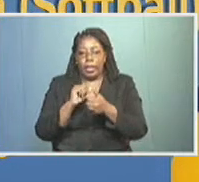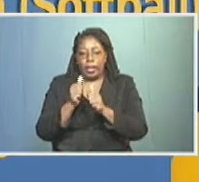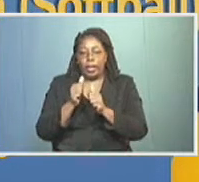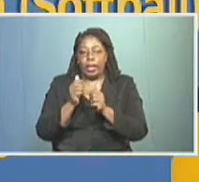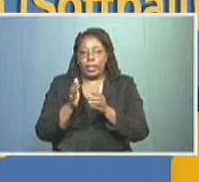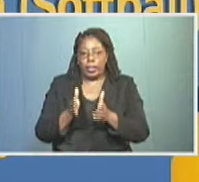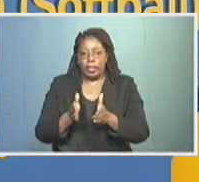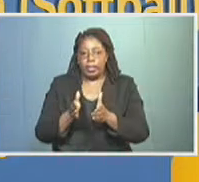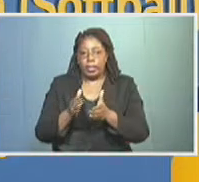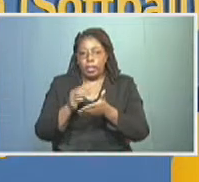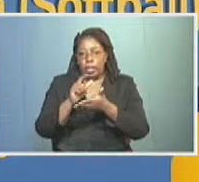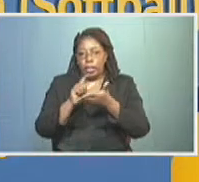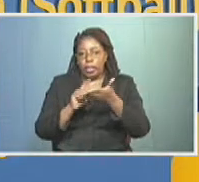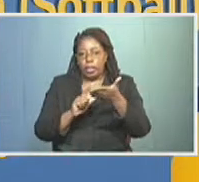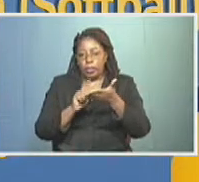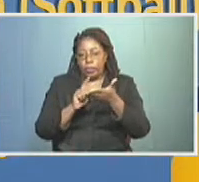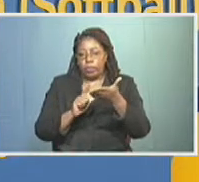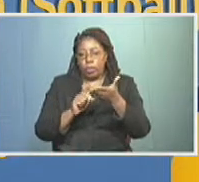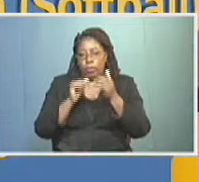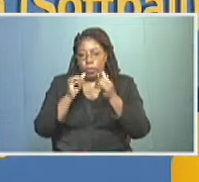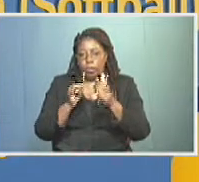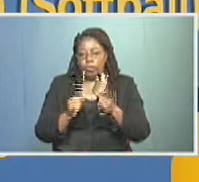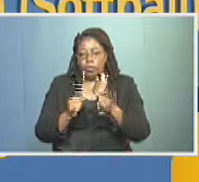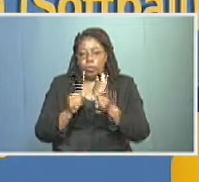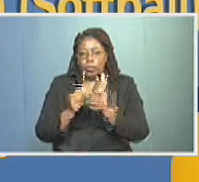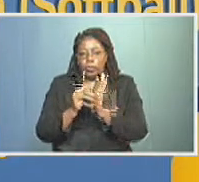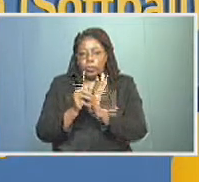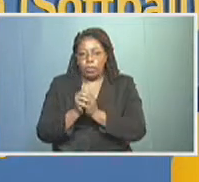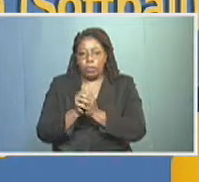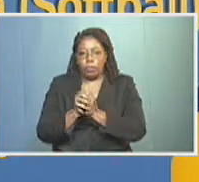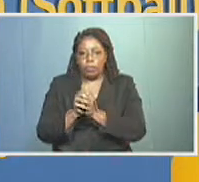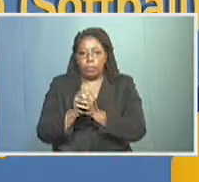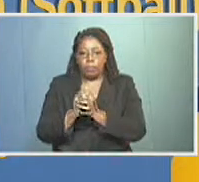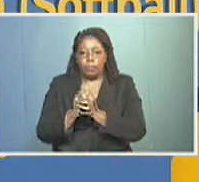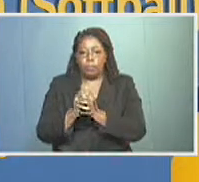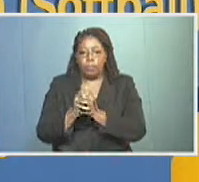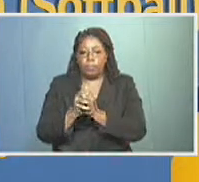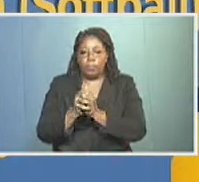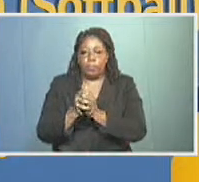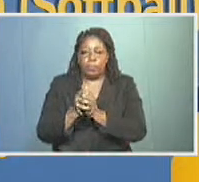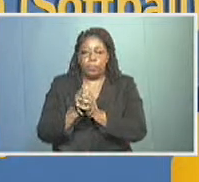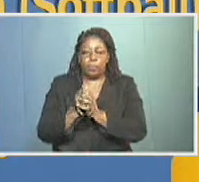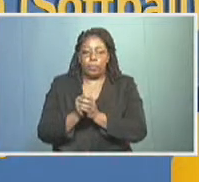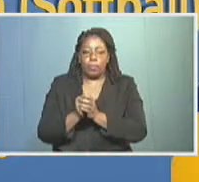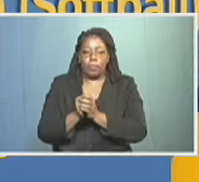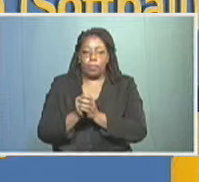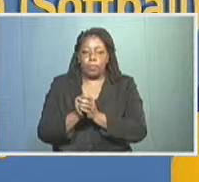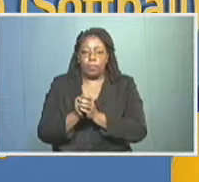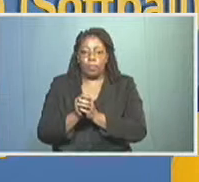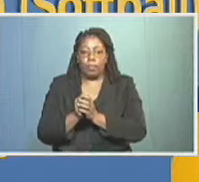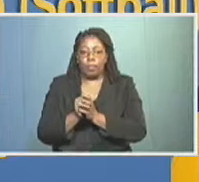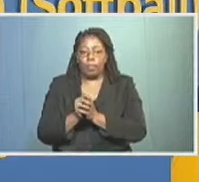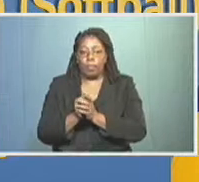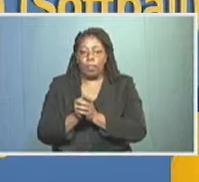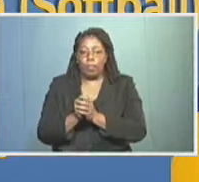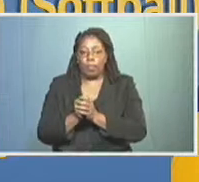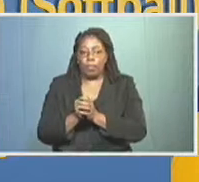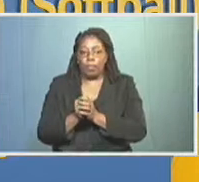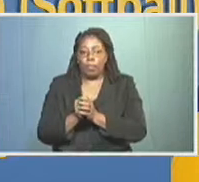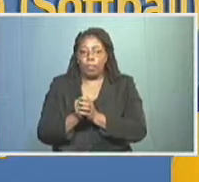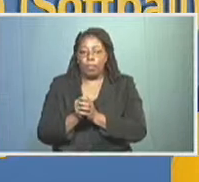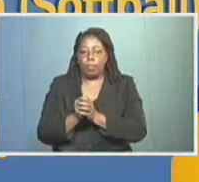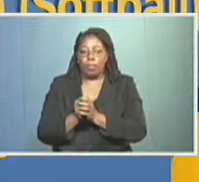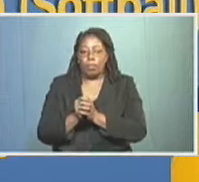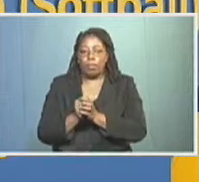softball, Apostle Charles Thompson, basketball, Gina Markey for bodybuilding and fitness, Hardy Johnson from Eleuthera for tennis, Sheila